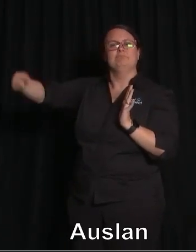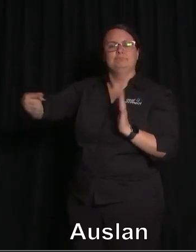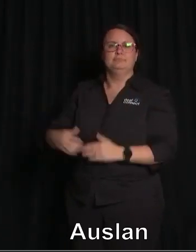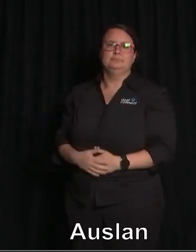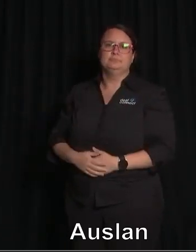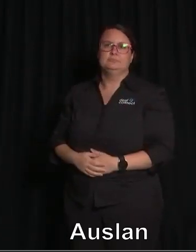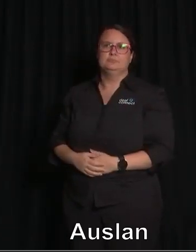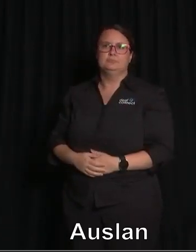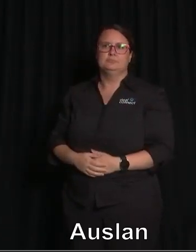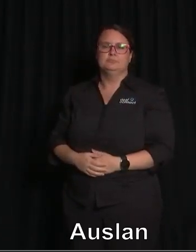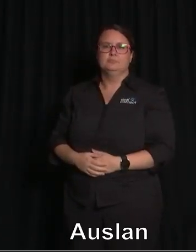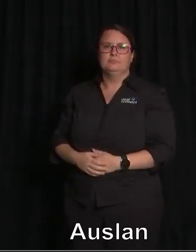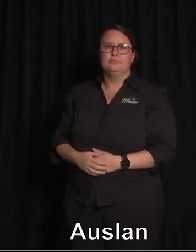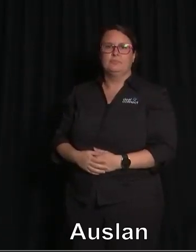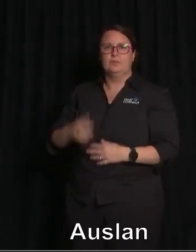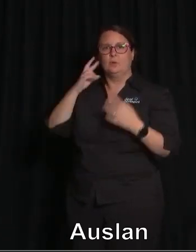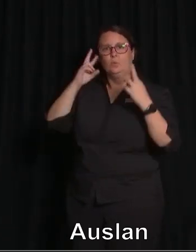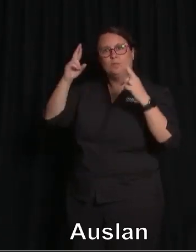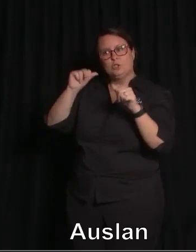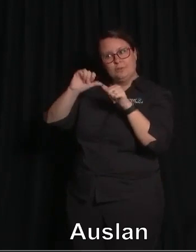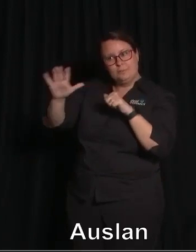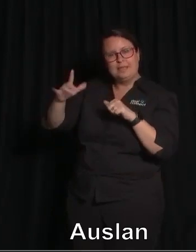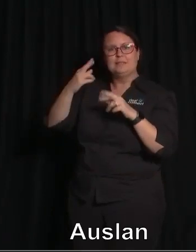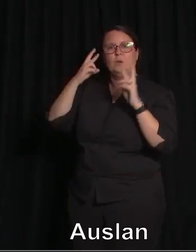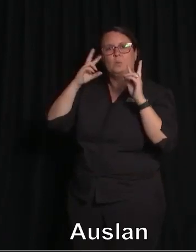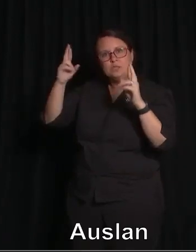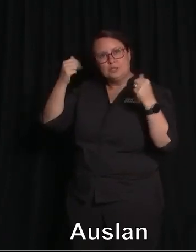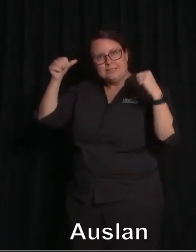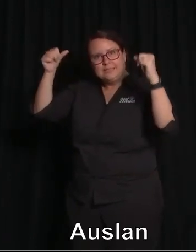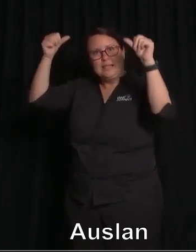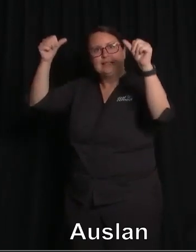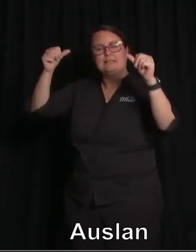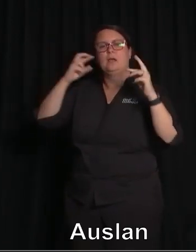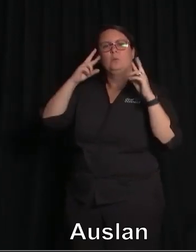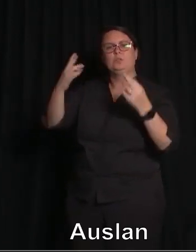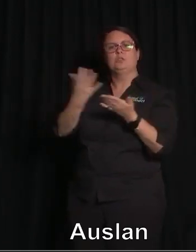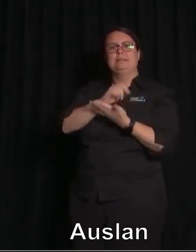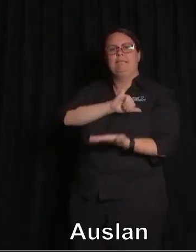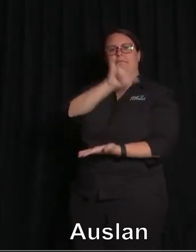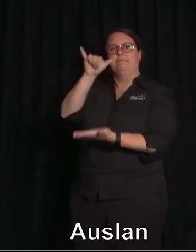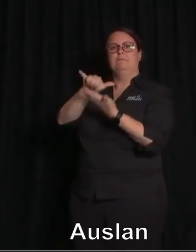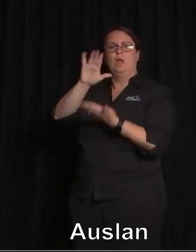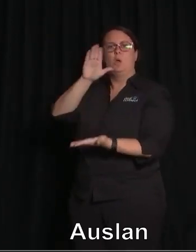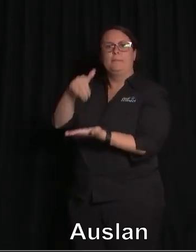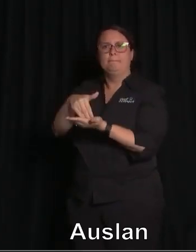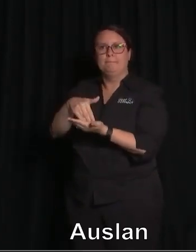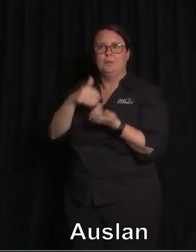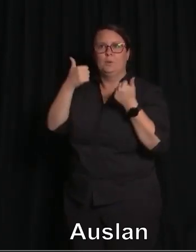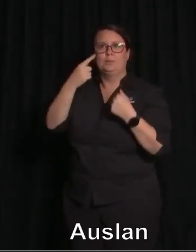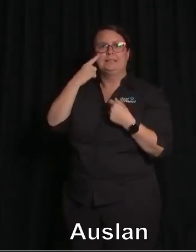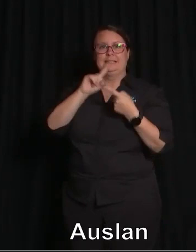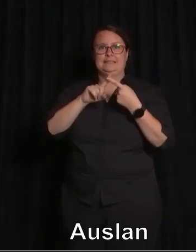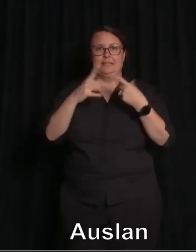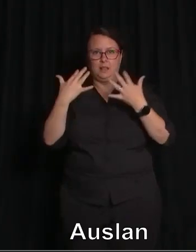Nations. Wishing you all the best and success, and we wish you safe travels. And it's good to see there's a few people still here